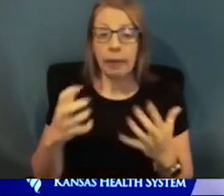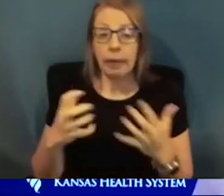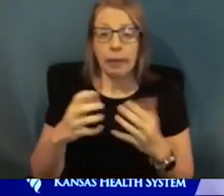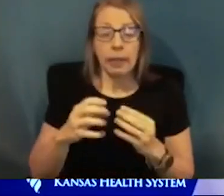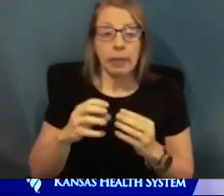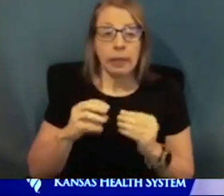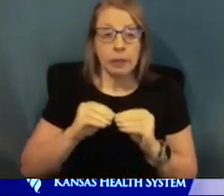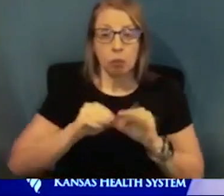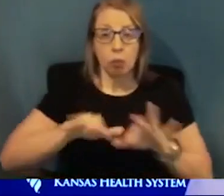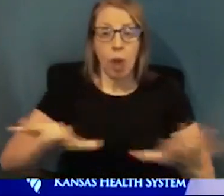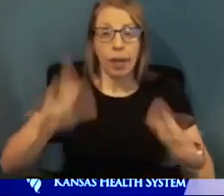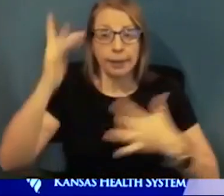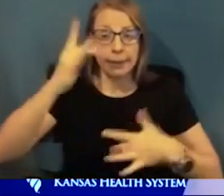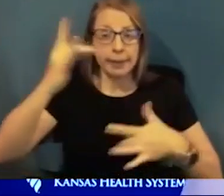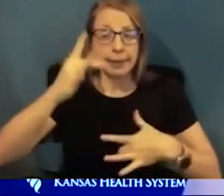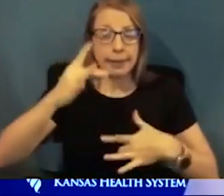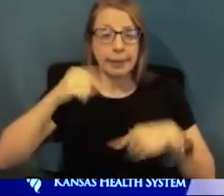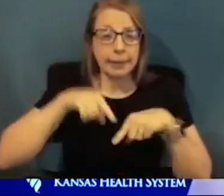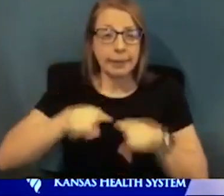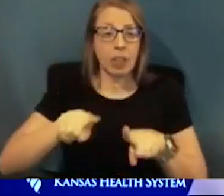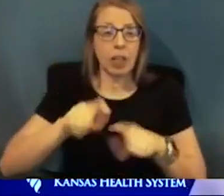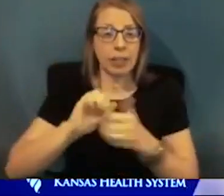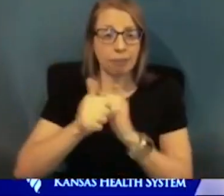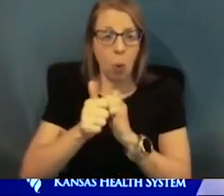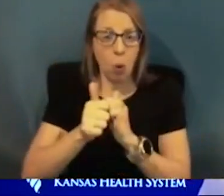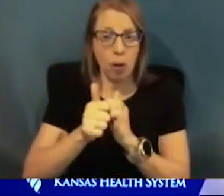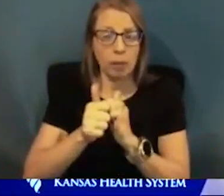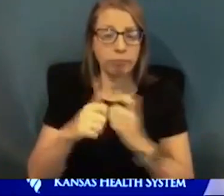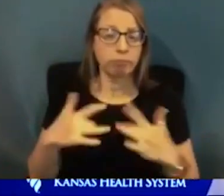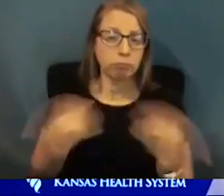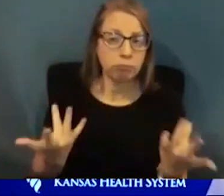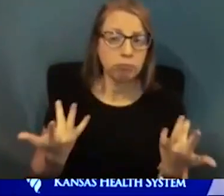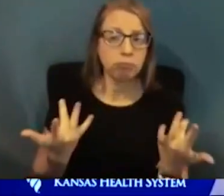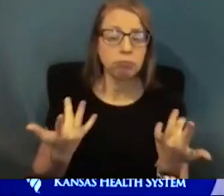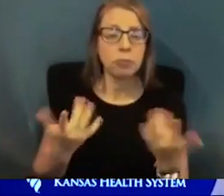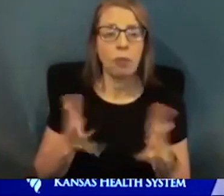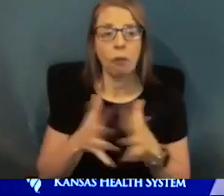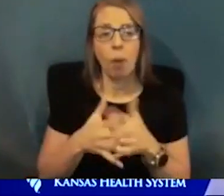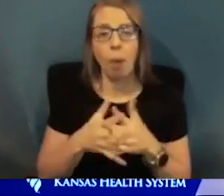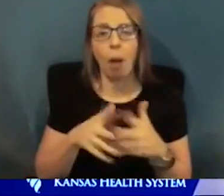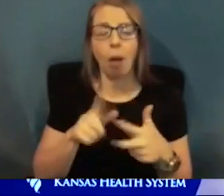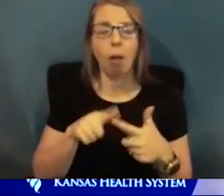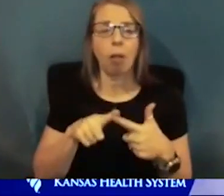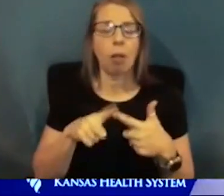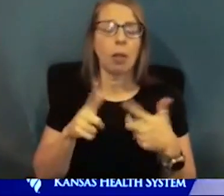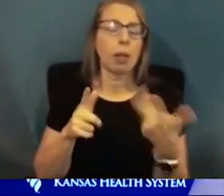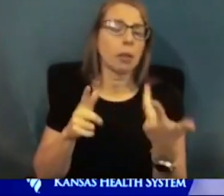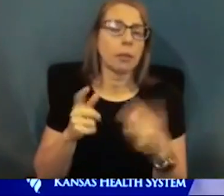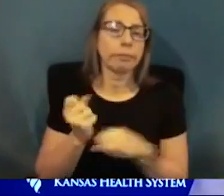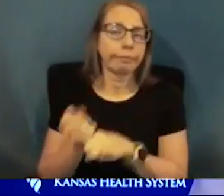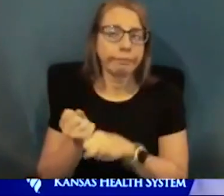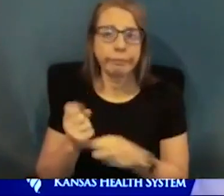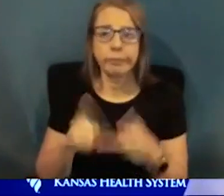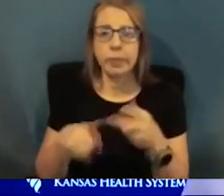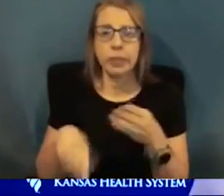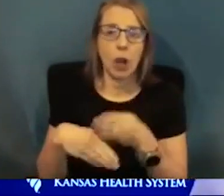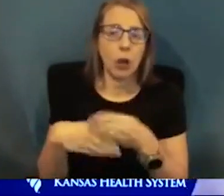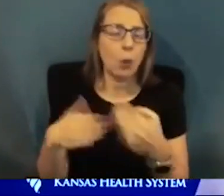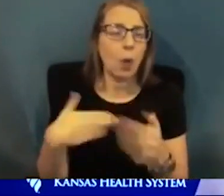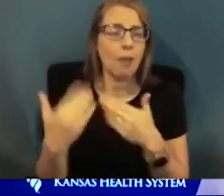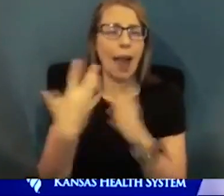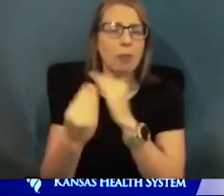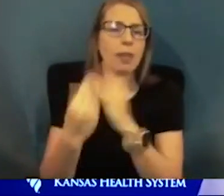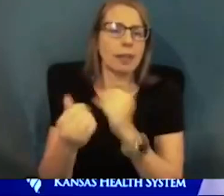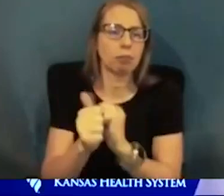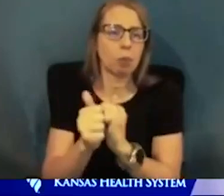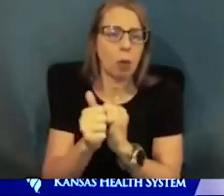that activity itself, whether that's football or soccer or softball, whatever might be being played outdoors. Still feel